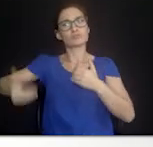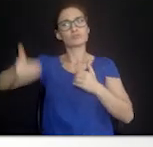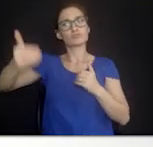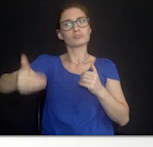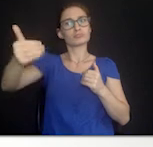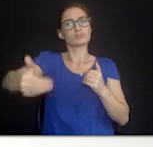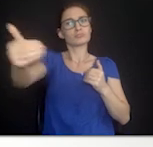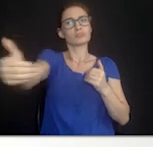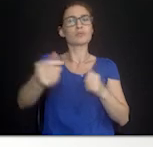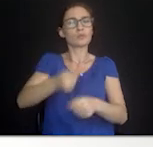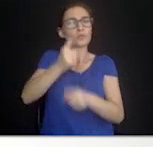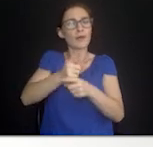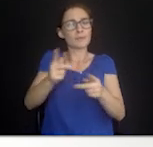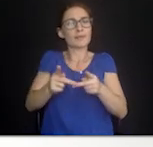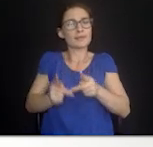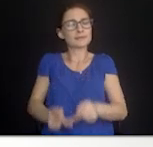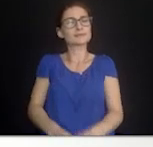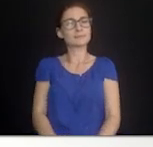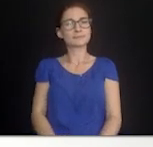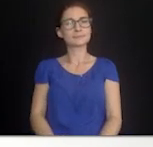right time.